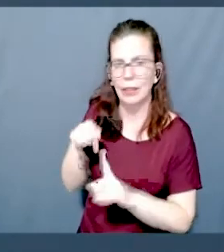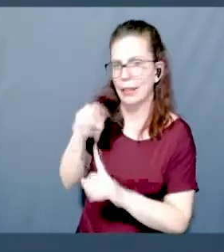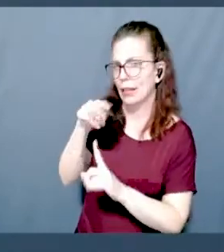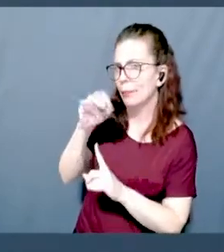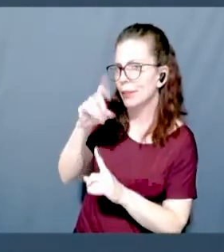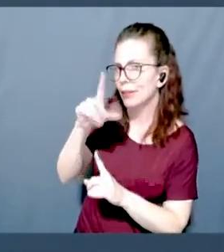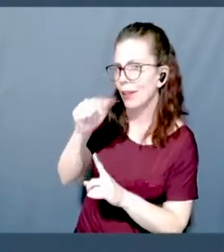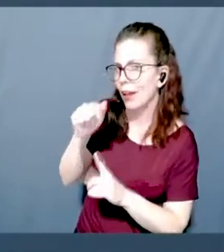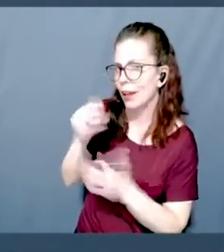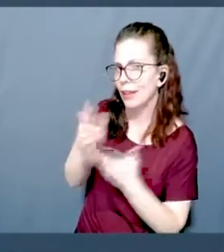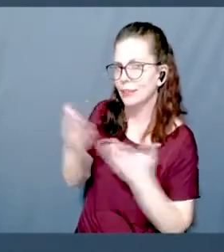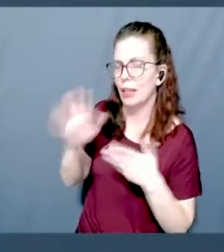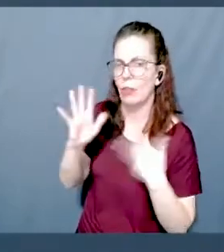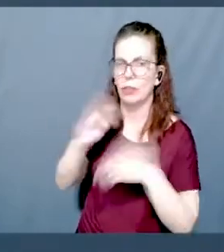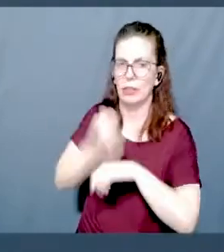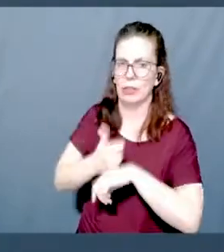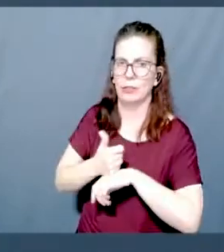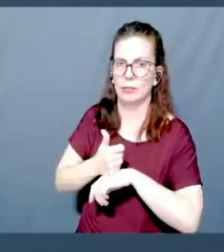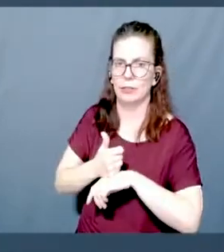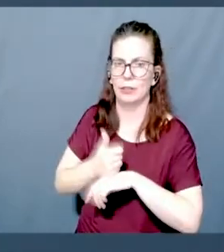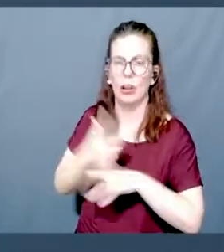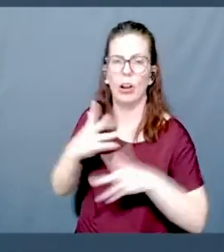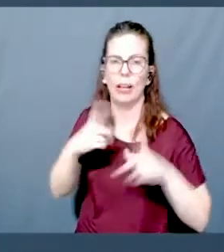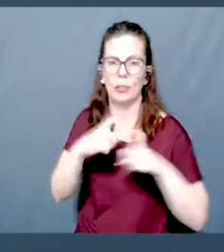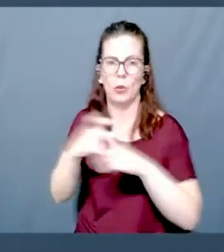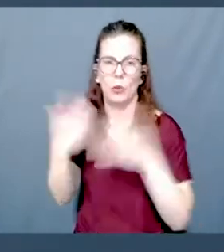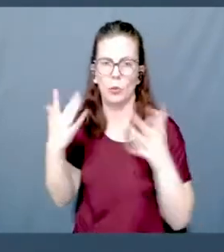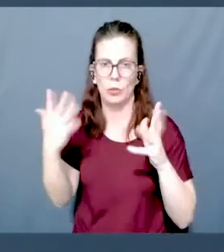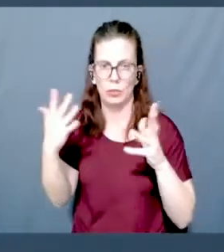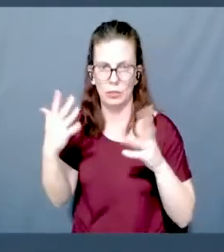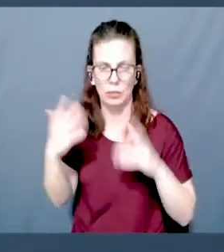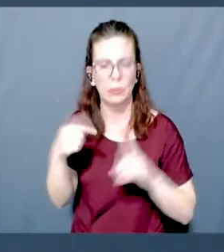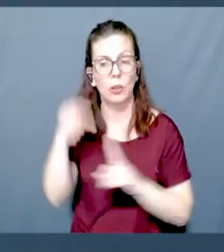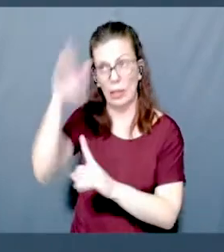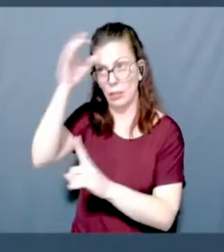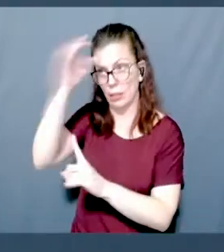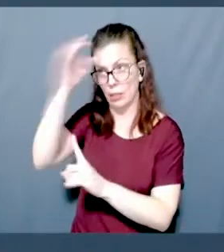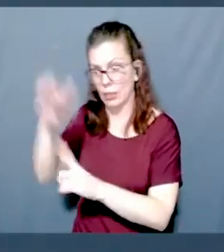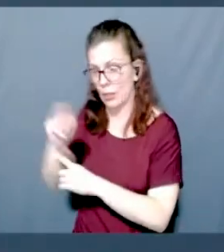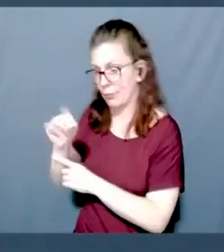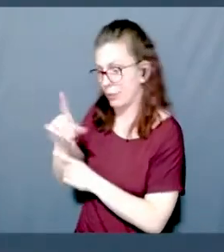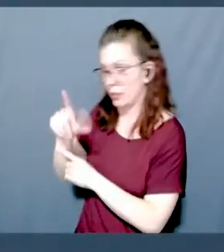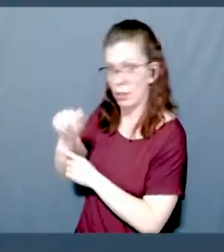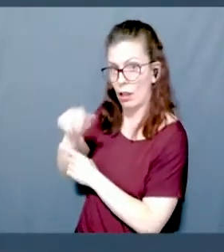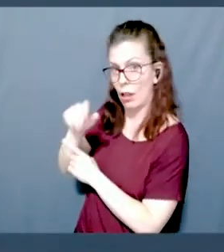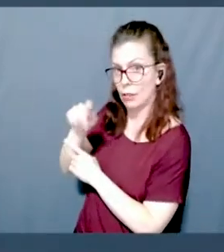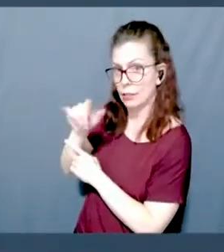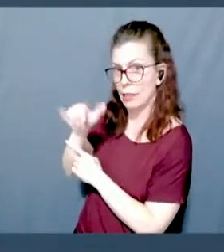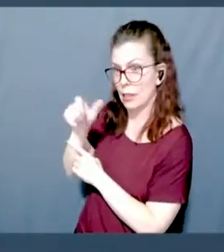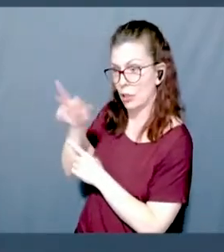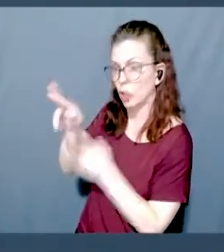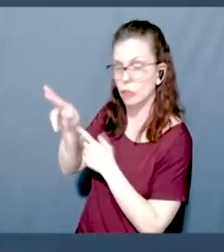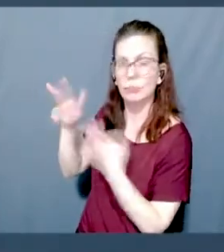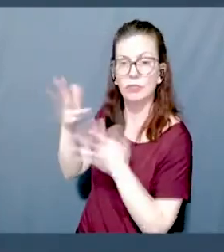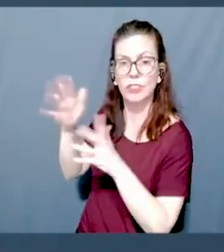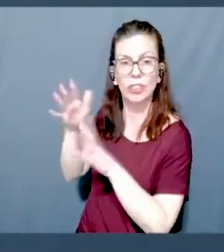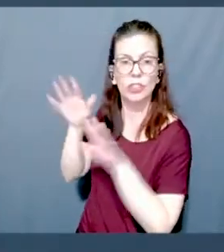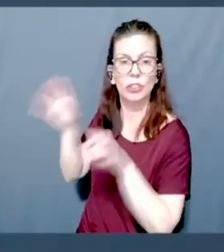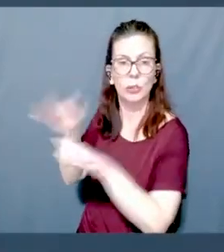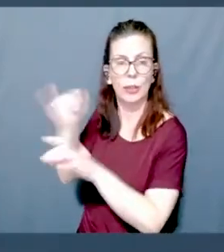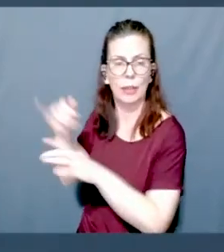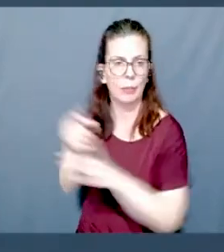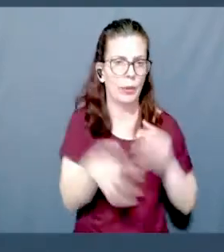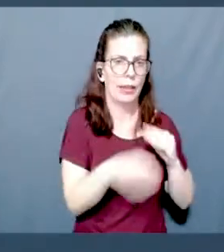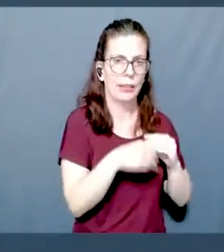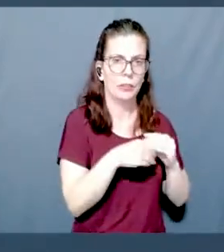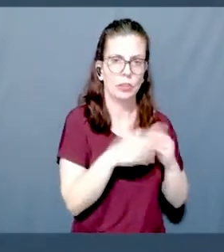already exist and are encoded. So we took that idea, Media Tailor still does server-side ad insertion, but we launched this additional product called Channel